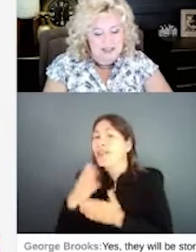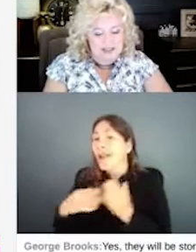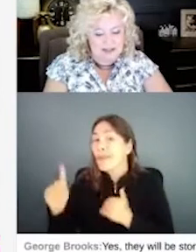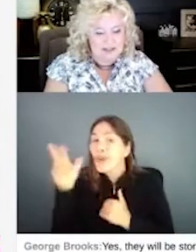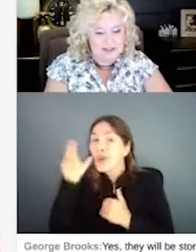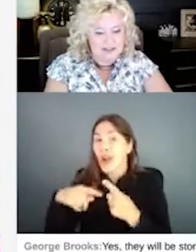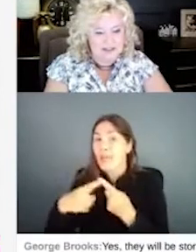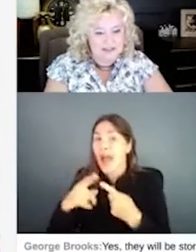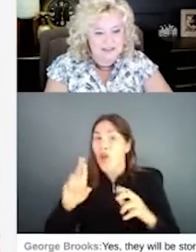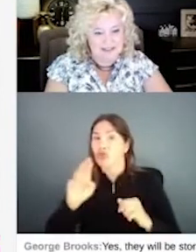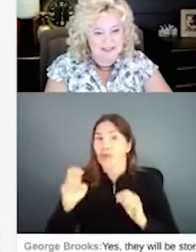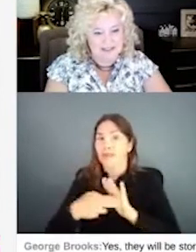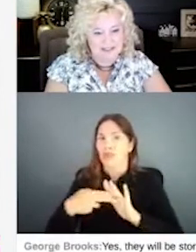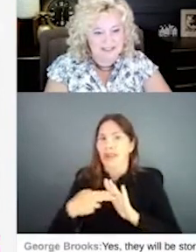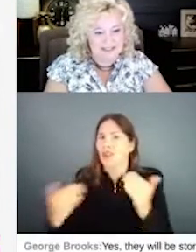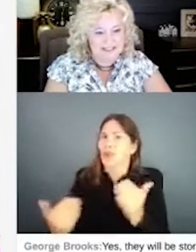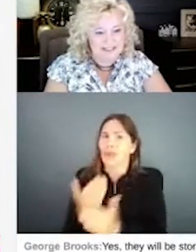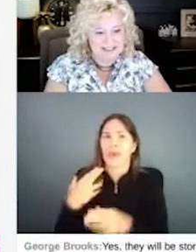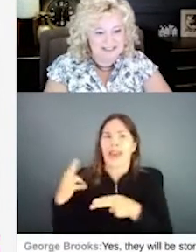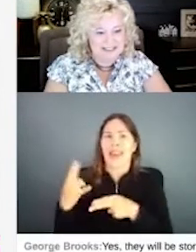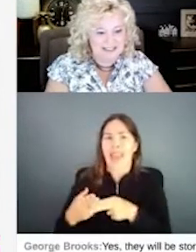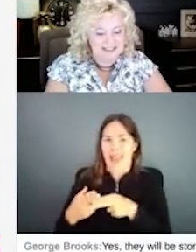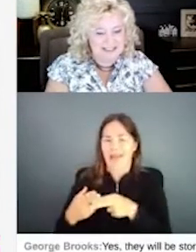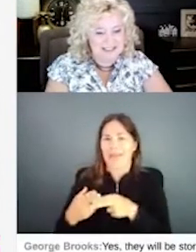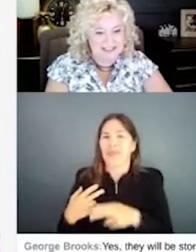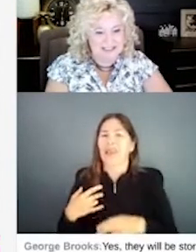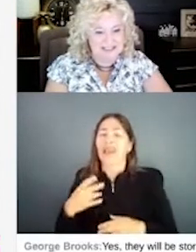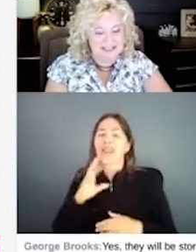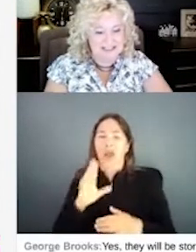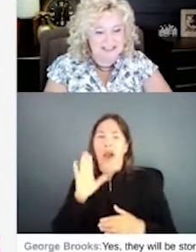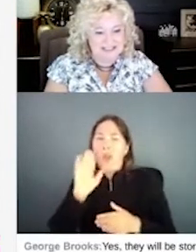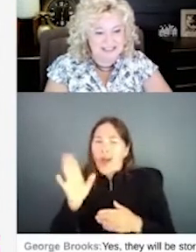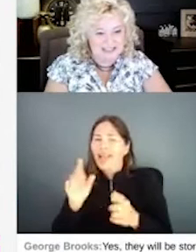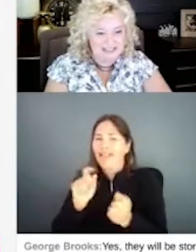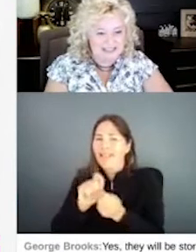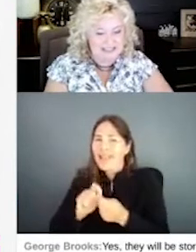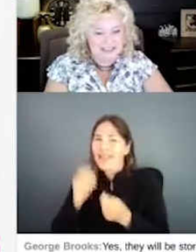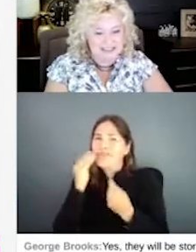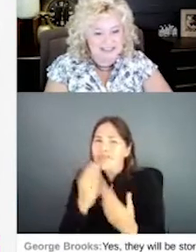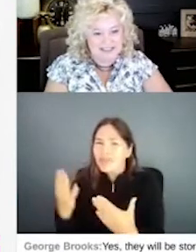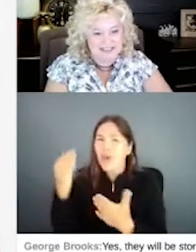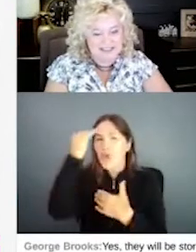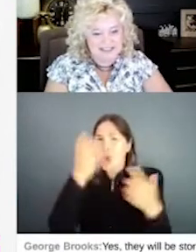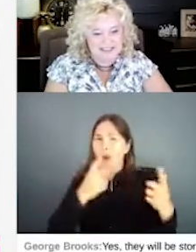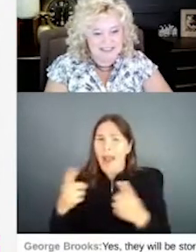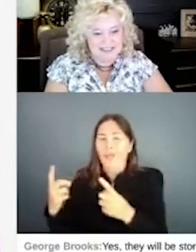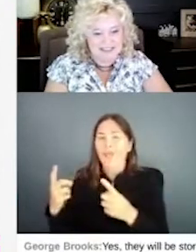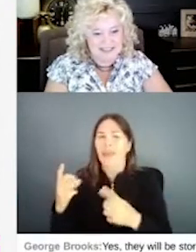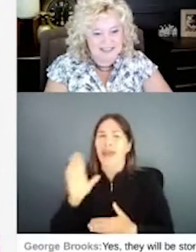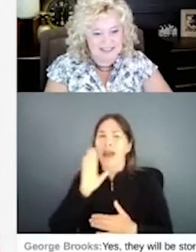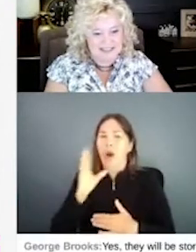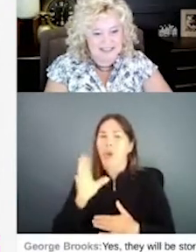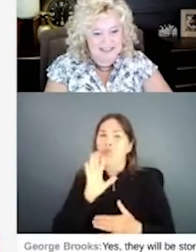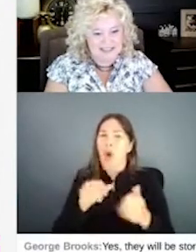actually rebranding it. It's under a new name. And I want to give you details. I want to make sure that you're aware, you know what's going on. I'm going to be speaking